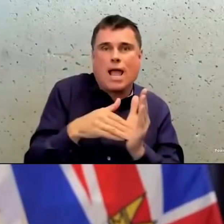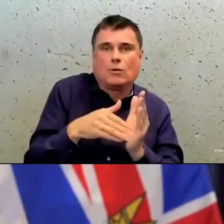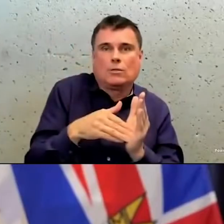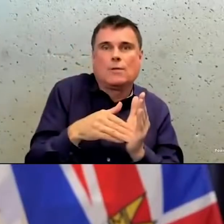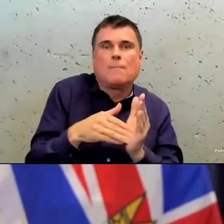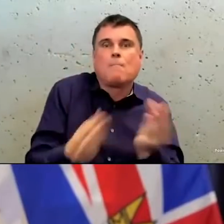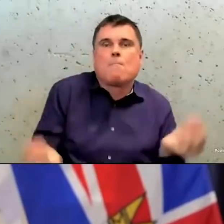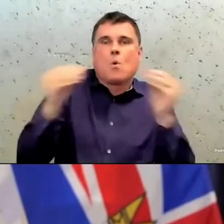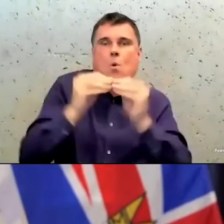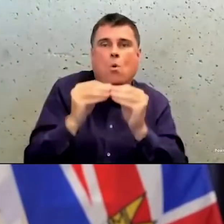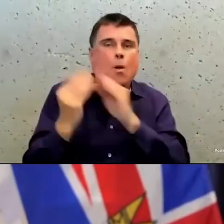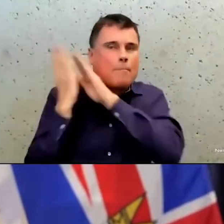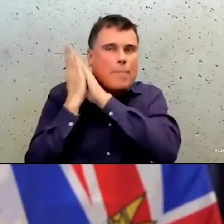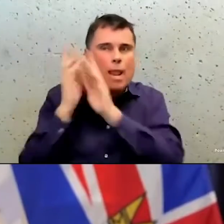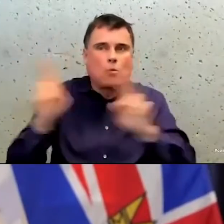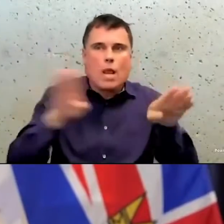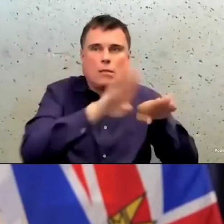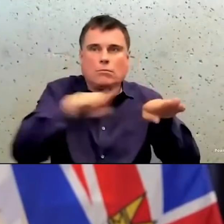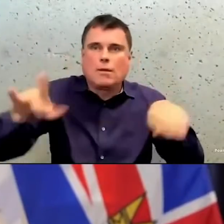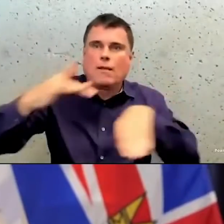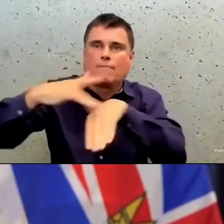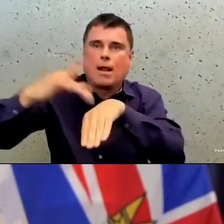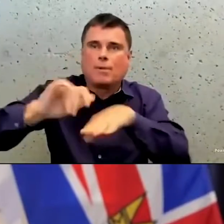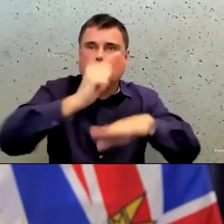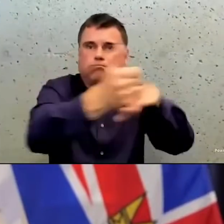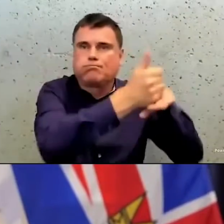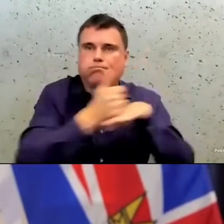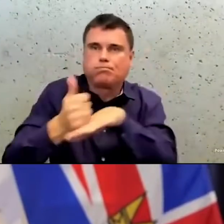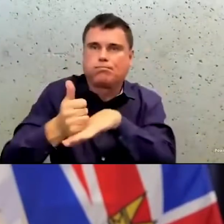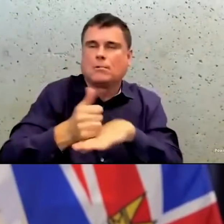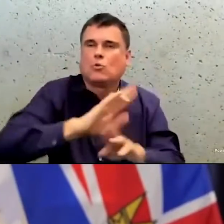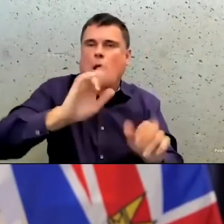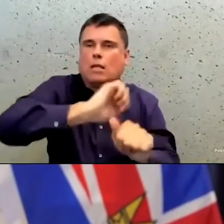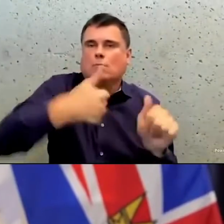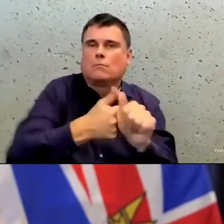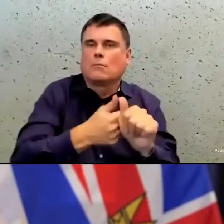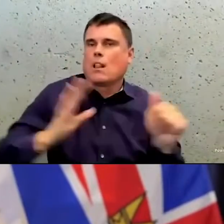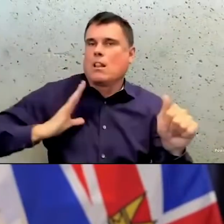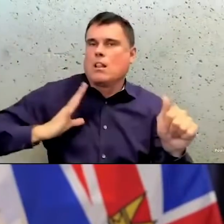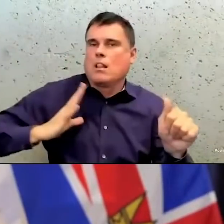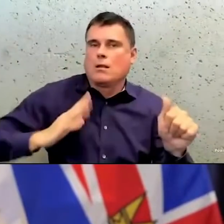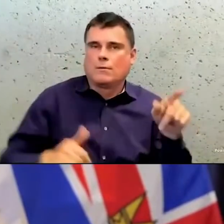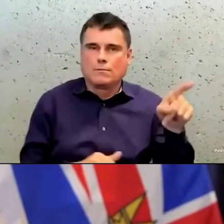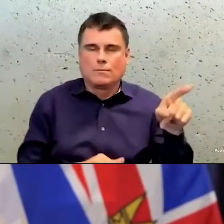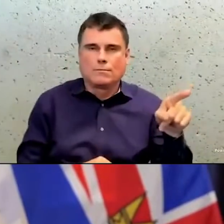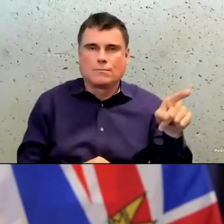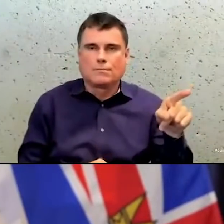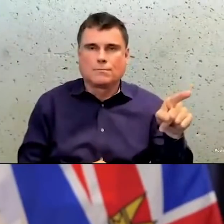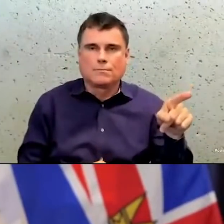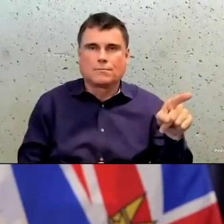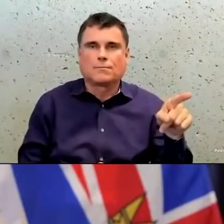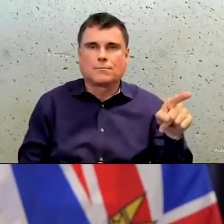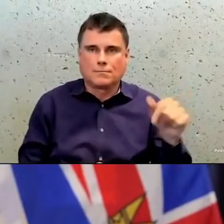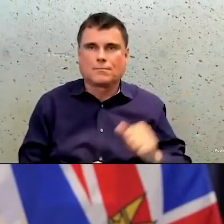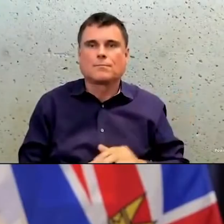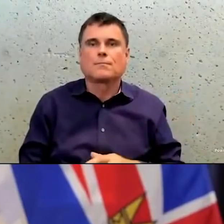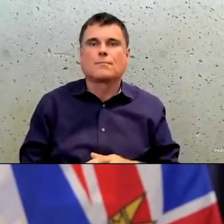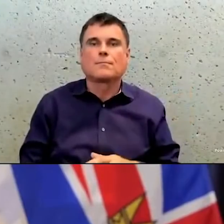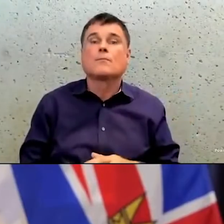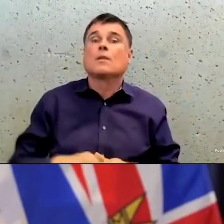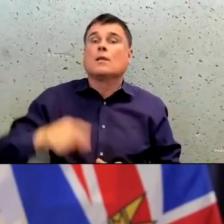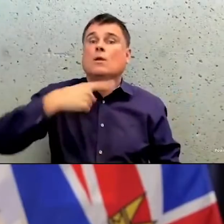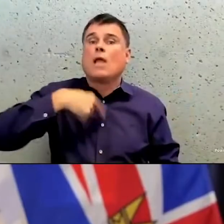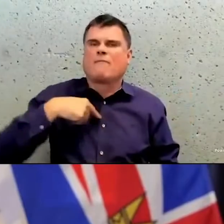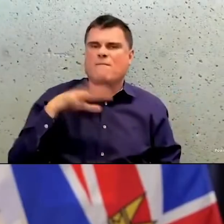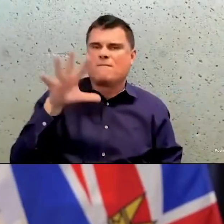the patient population across BC hospitals was 9,166. We also have 510 critical